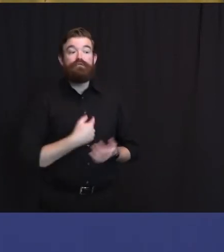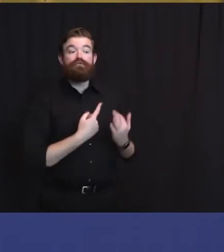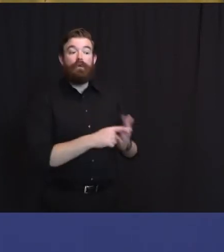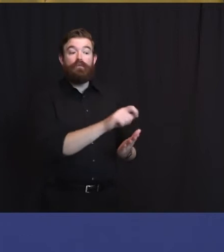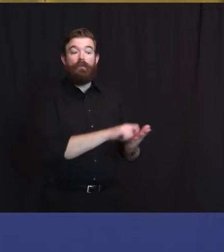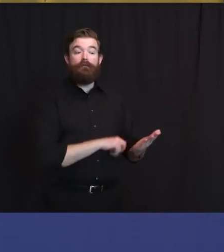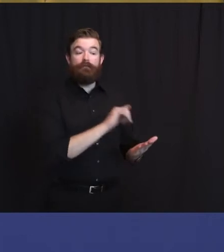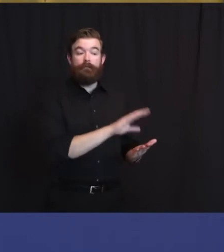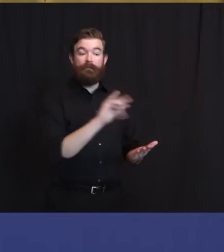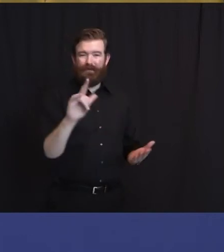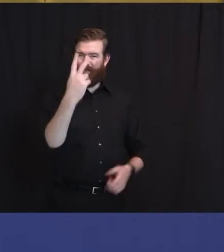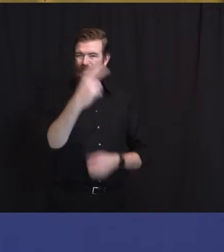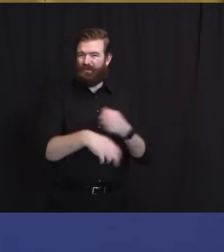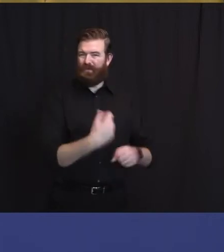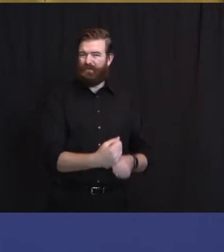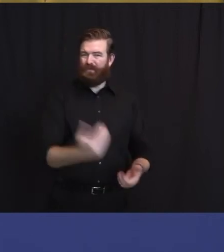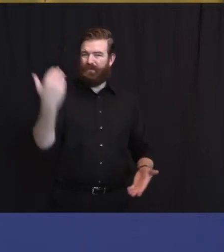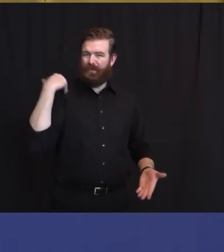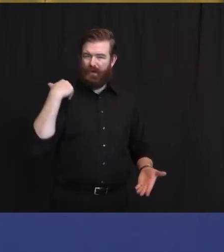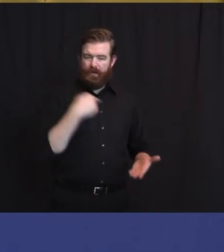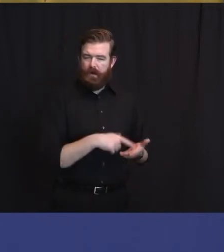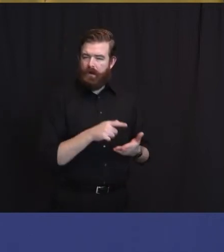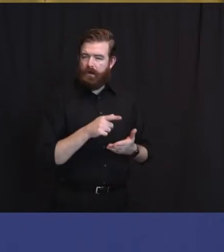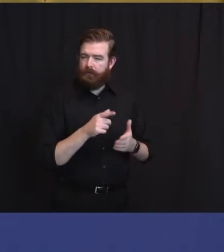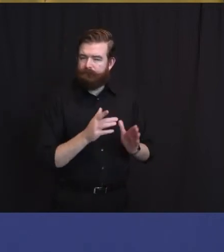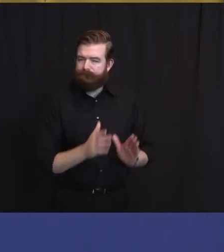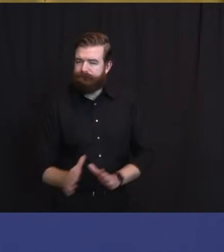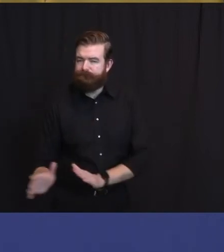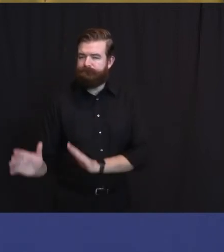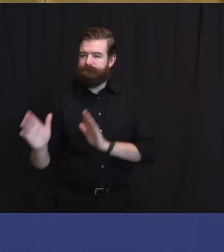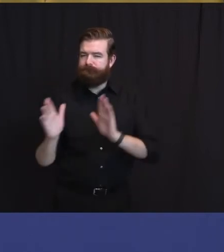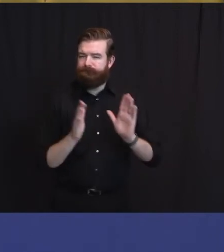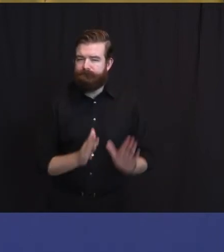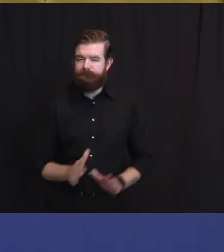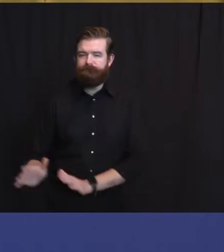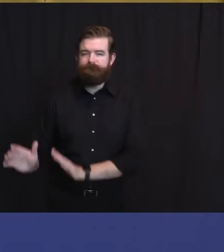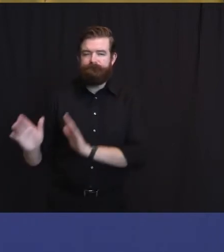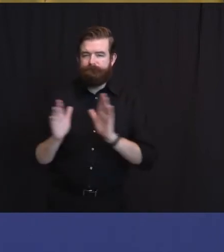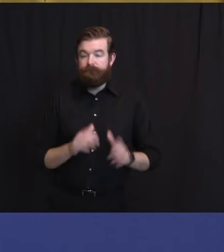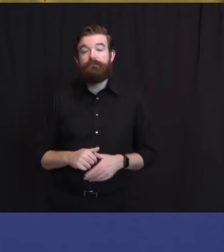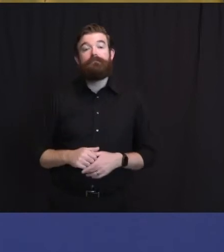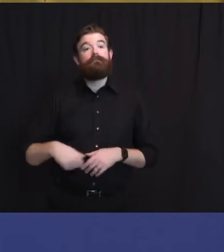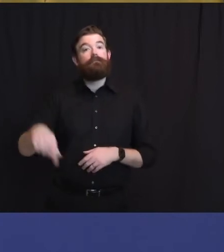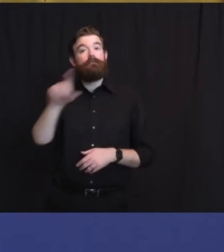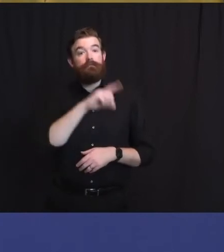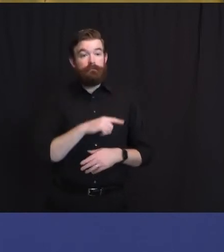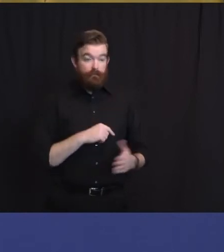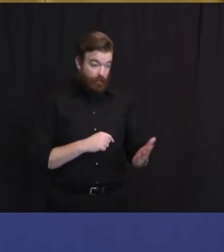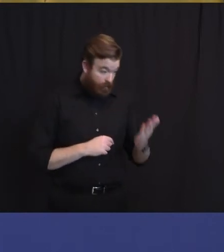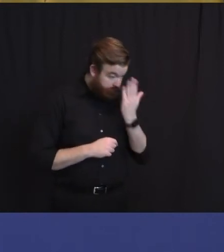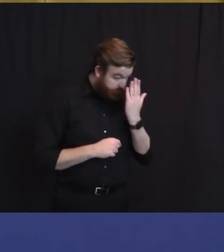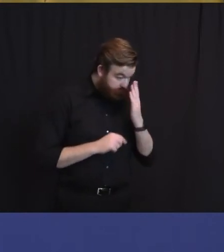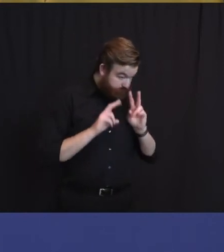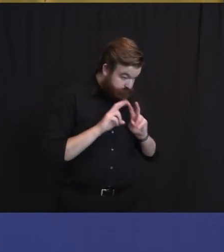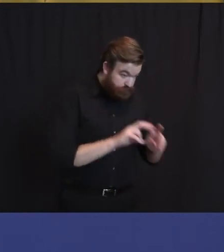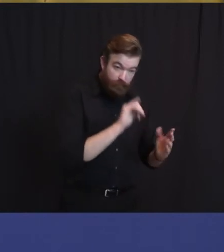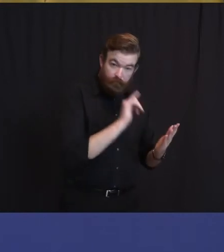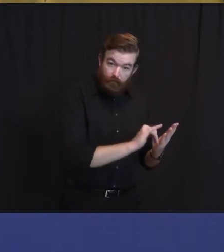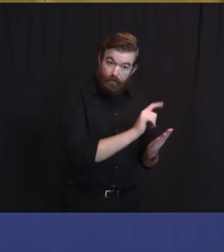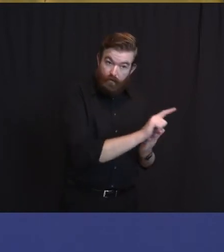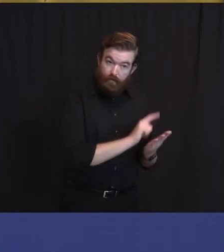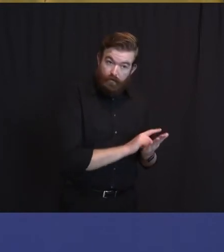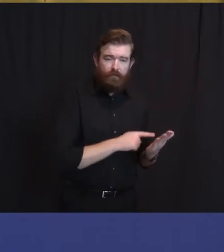The closer you look at this is one of these bills, the closer you look, the more you like it. And I continue